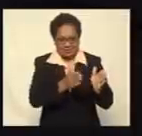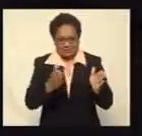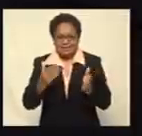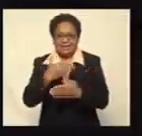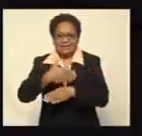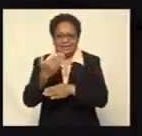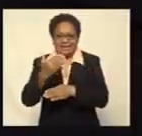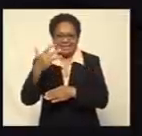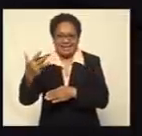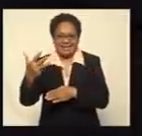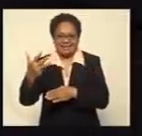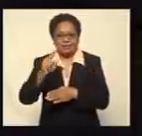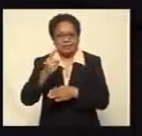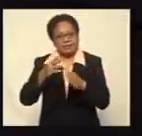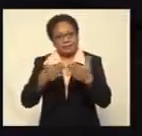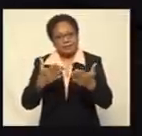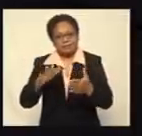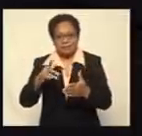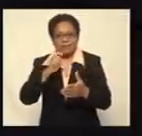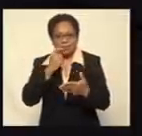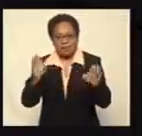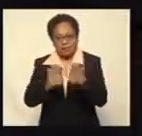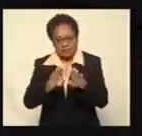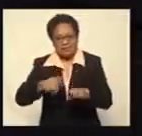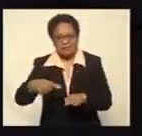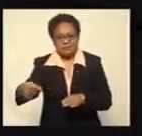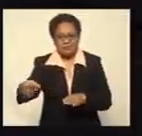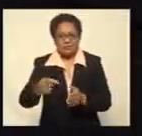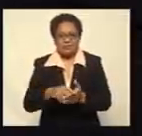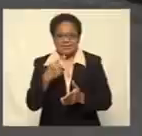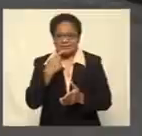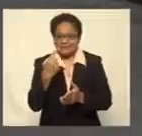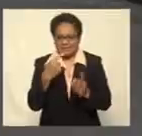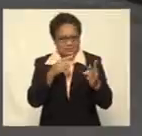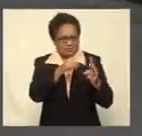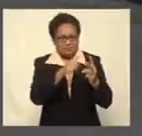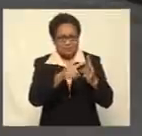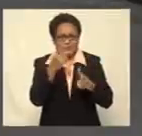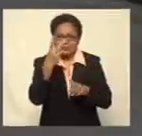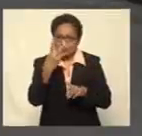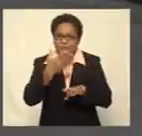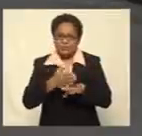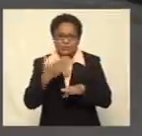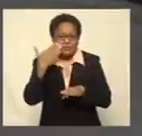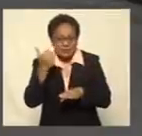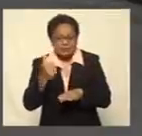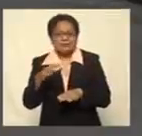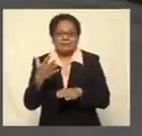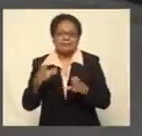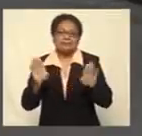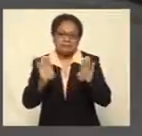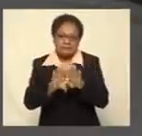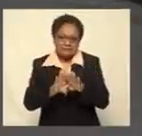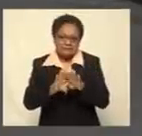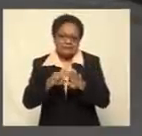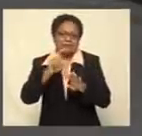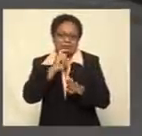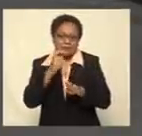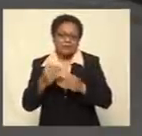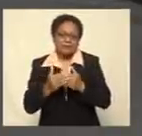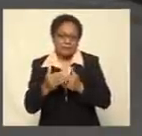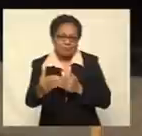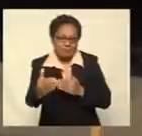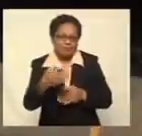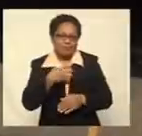reset. Permanent Secretary for Health Dr. James Fong says the newest cases do mean the containment area may last for some time longer. However,